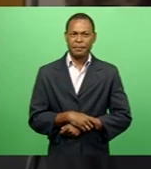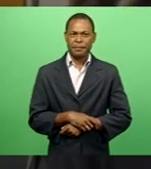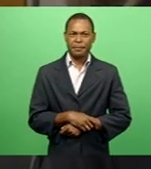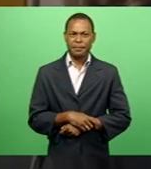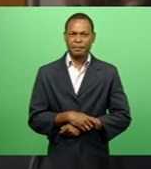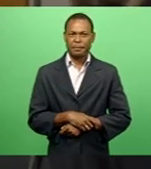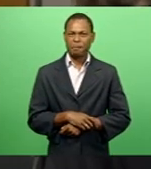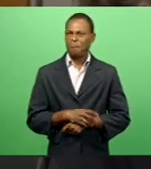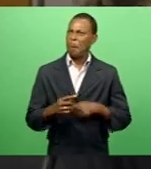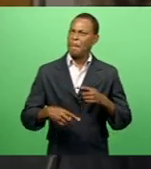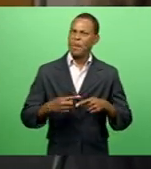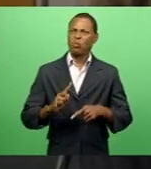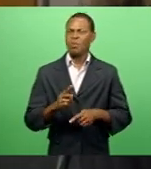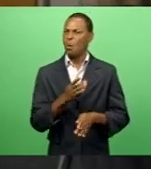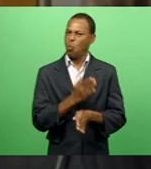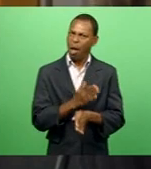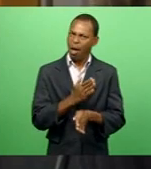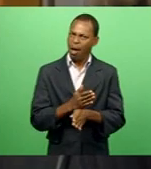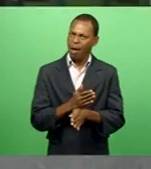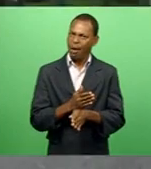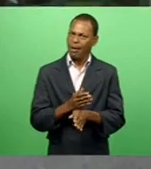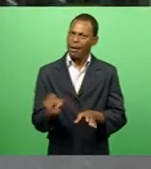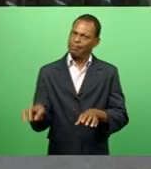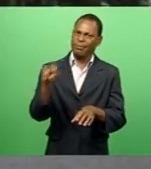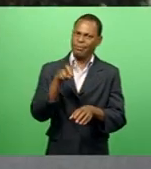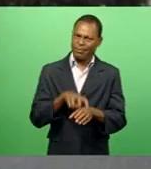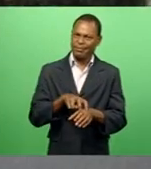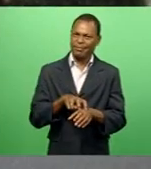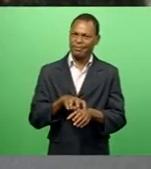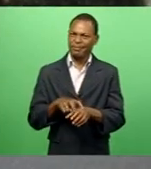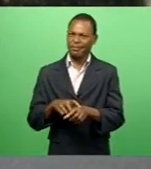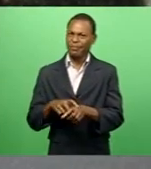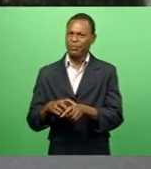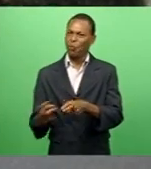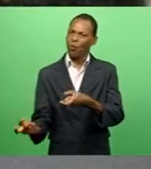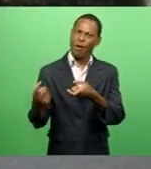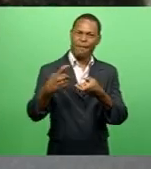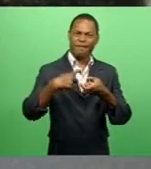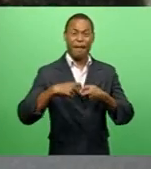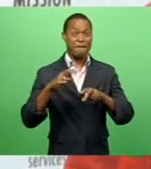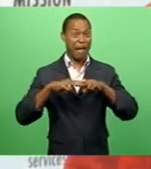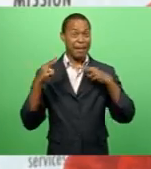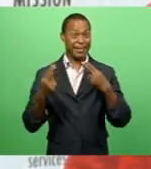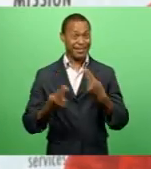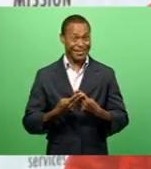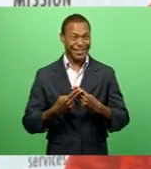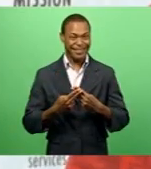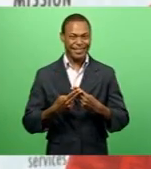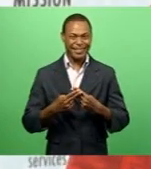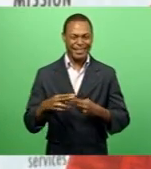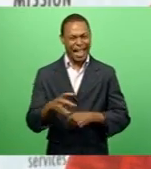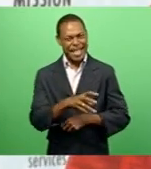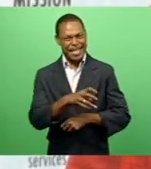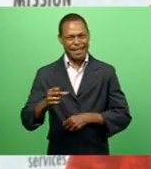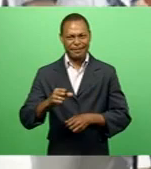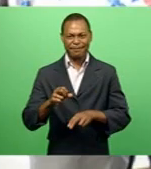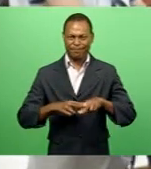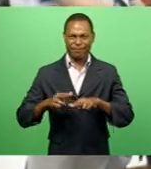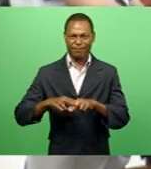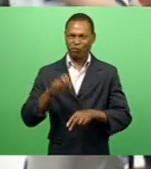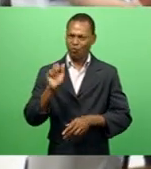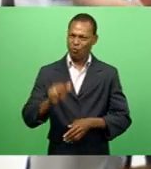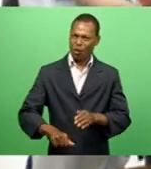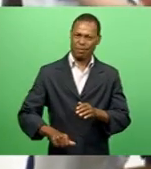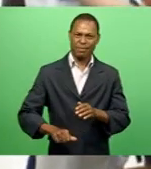about bringing back jobs, reconnecting families across borders and reclaiming Fiji's rightful place in the world.